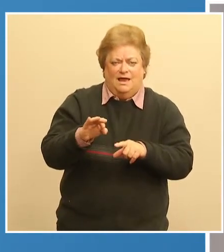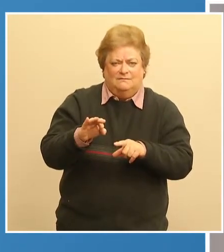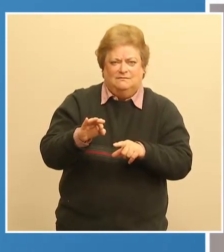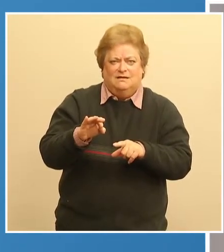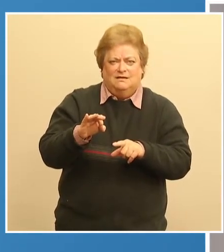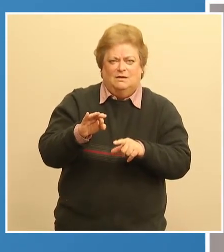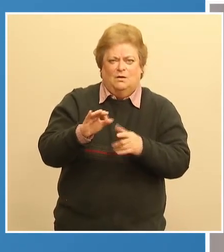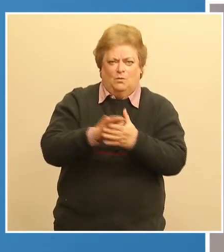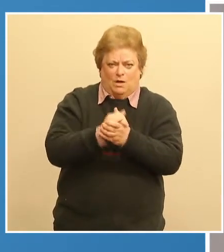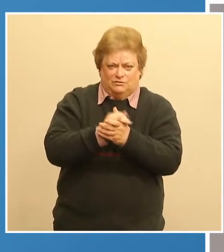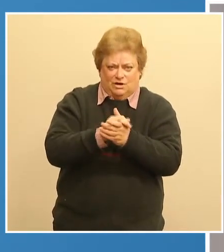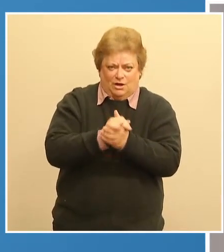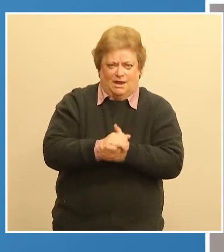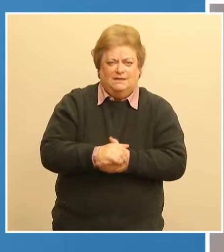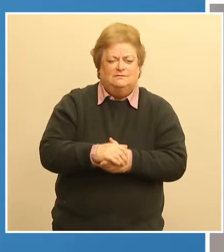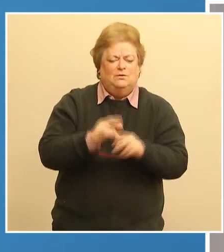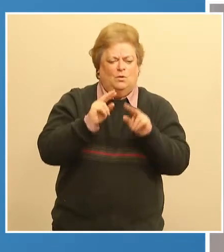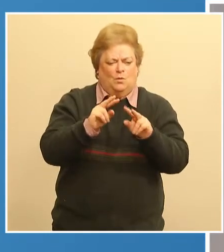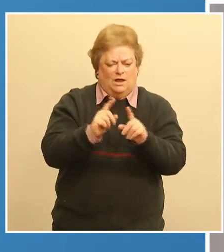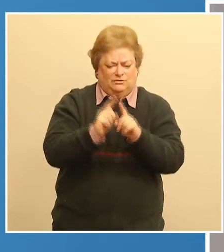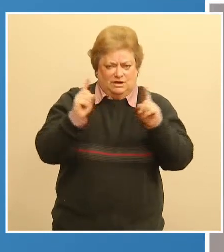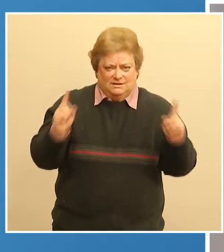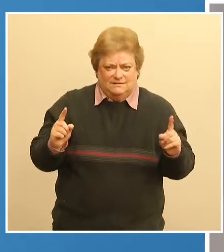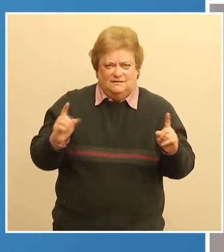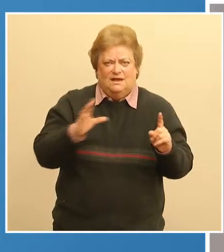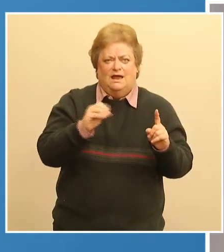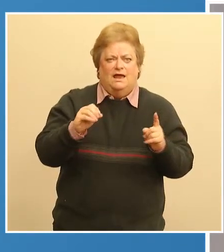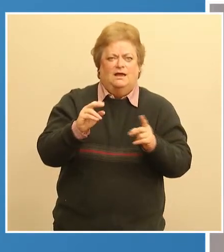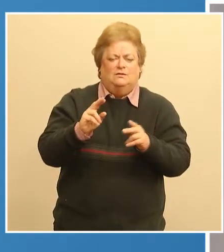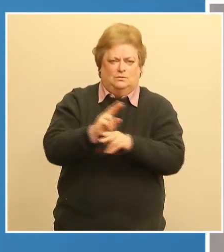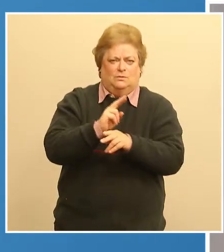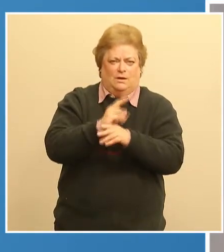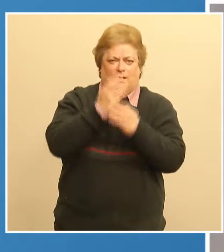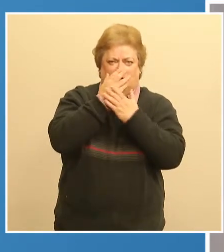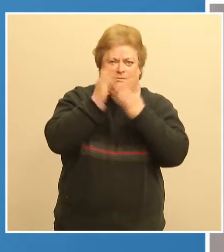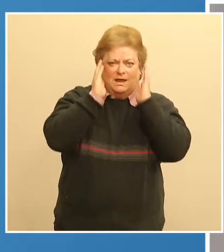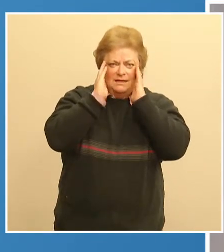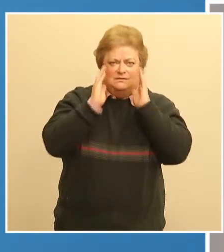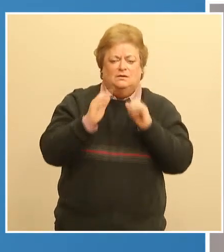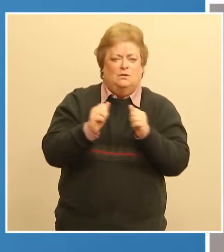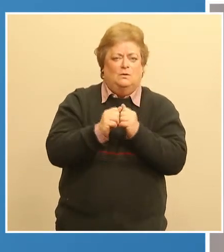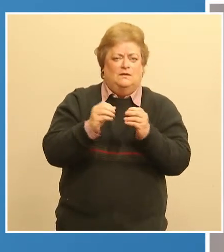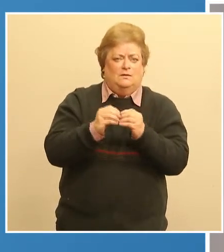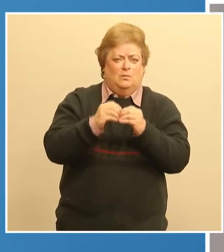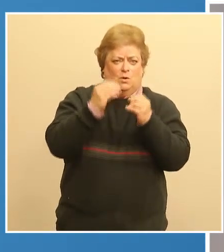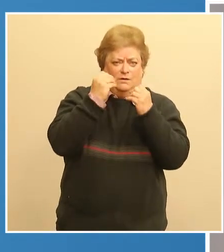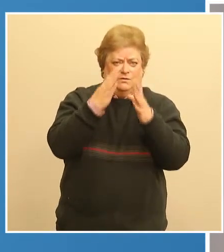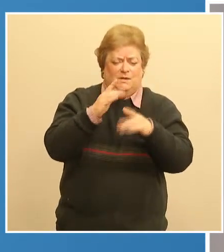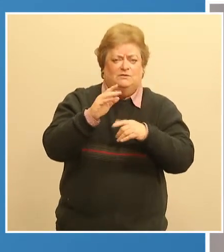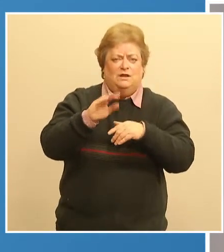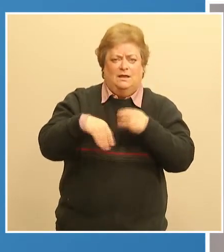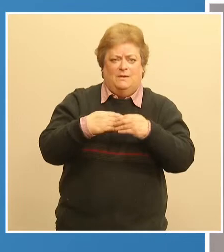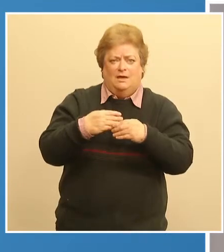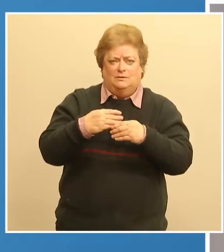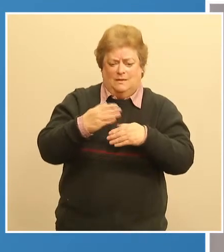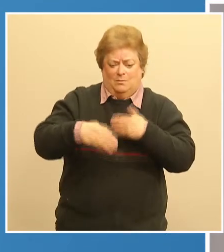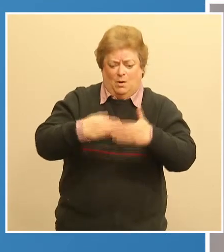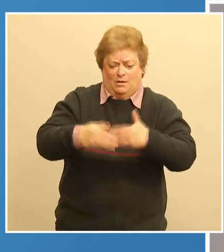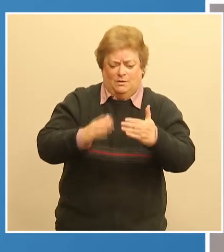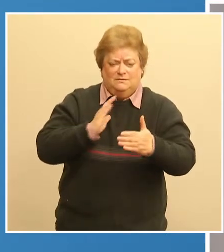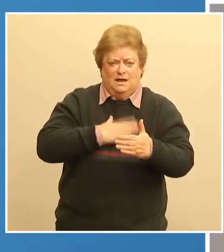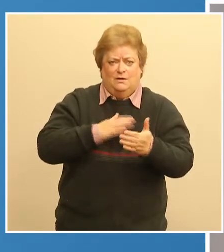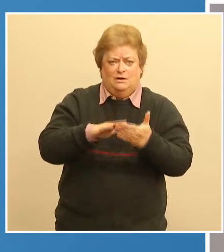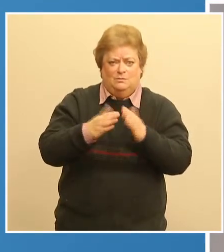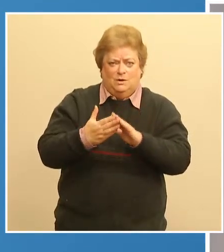spread. Washing our hands, watching our distance, and wearing a mask. And here with more information on our community's progress is Health Director